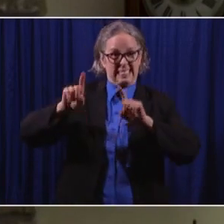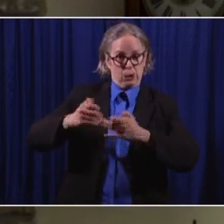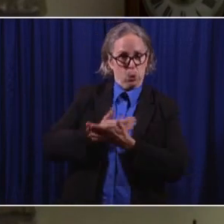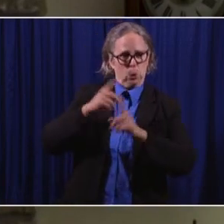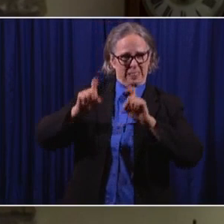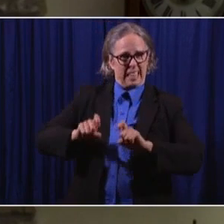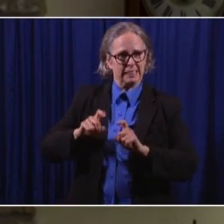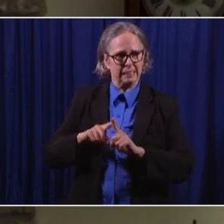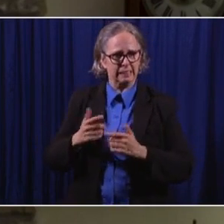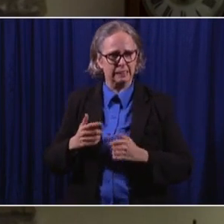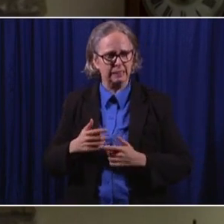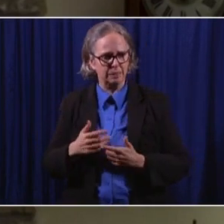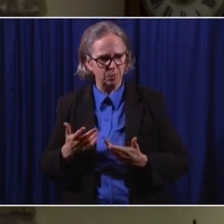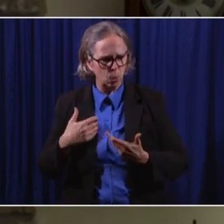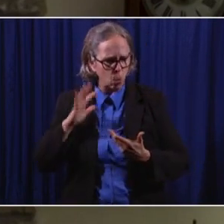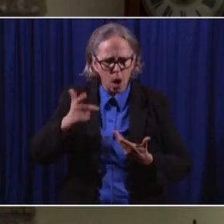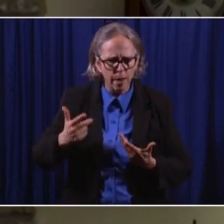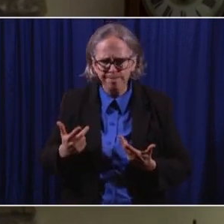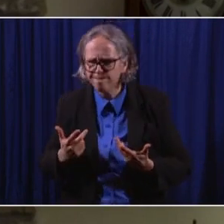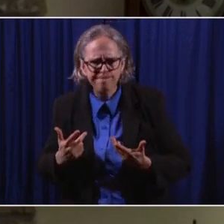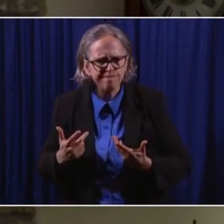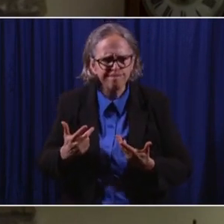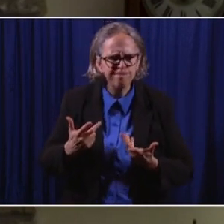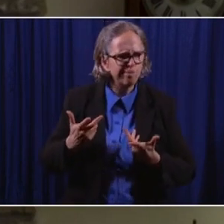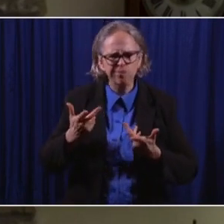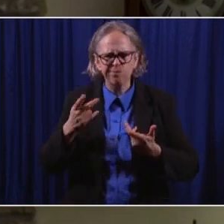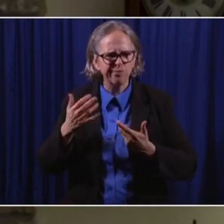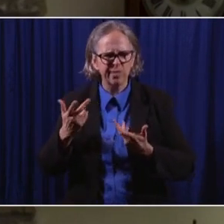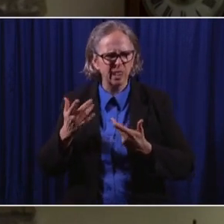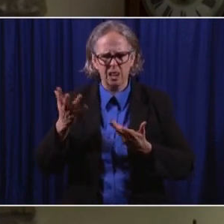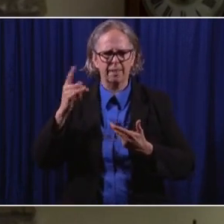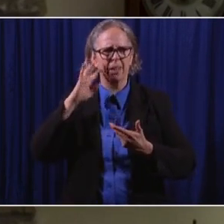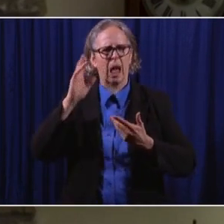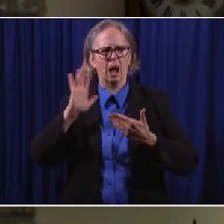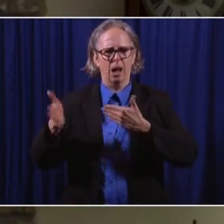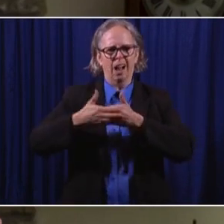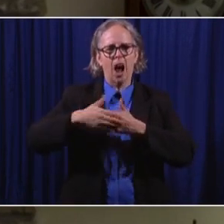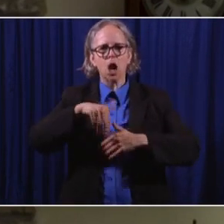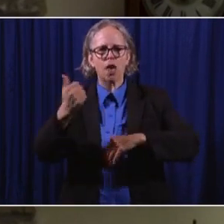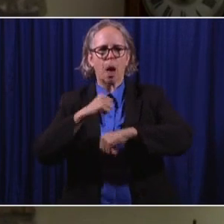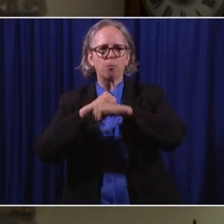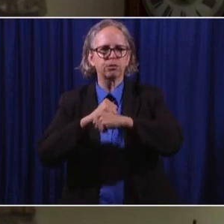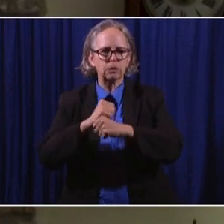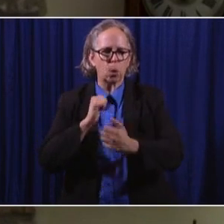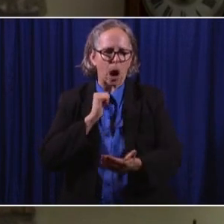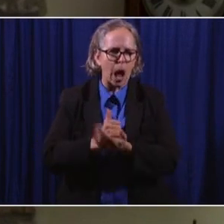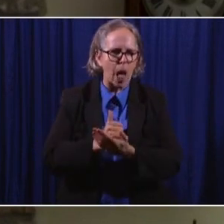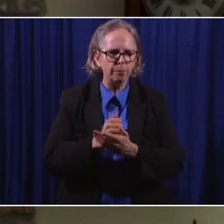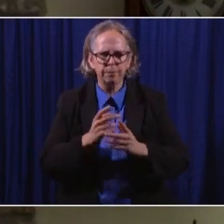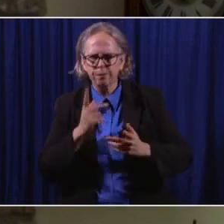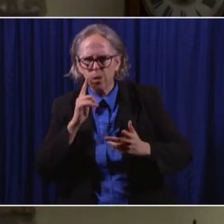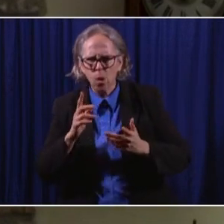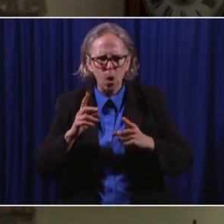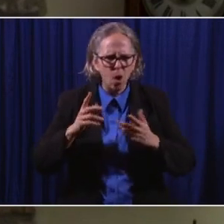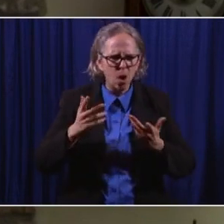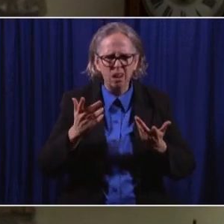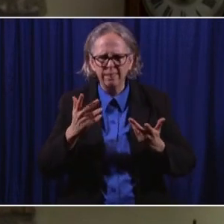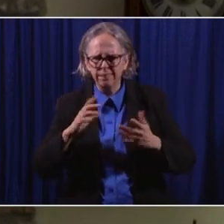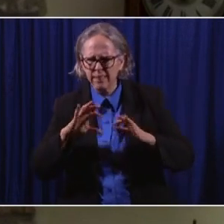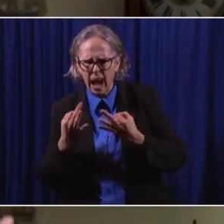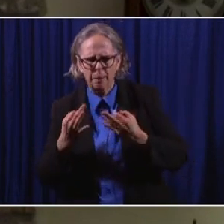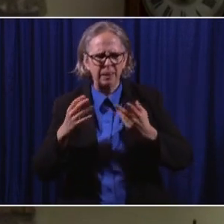a extra layer of protection, but also to give some people in the nursing home confidence that the person who's coming in